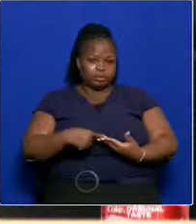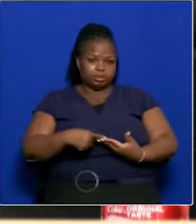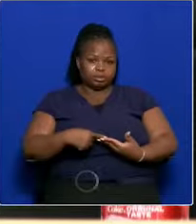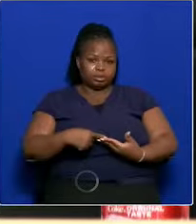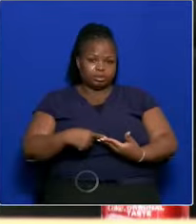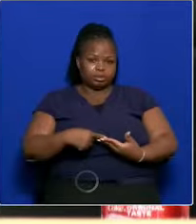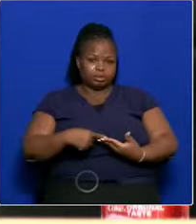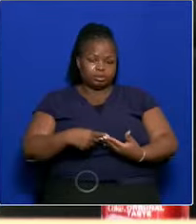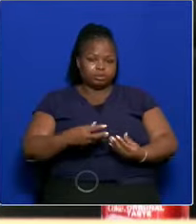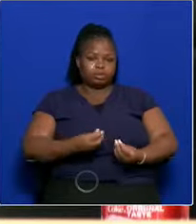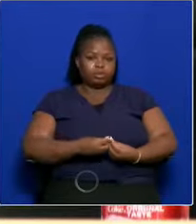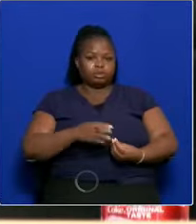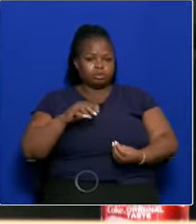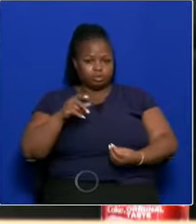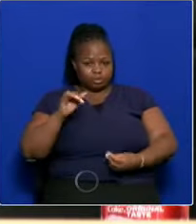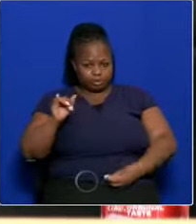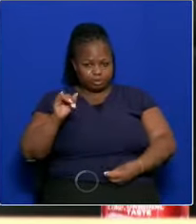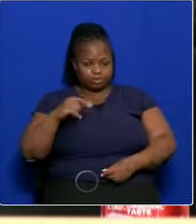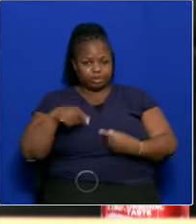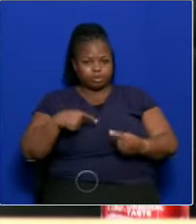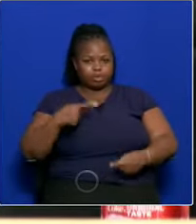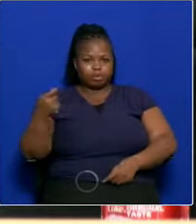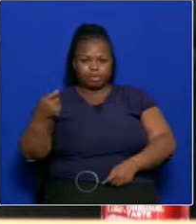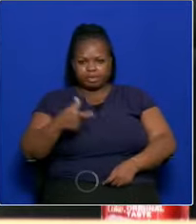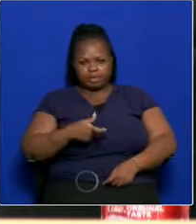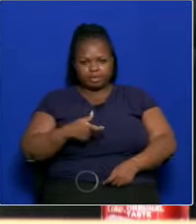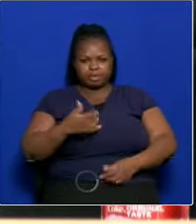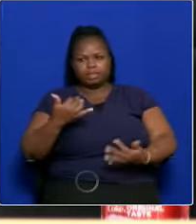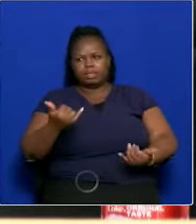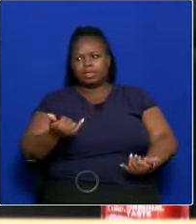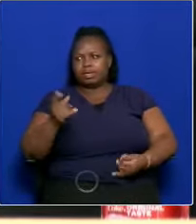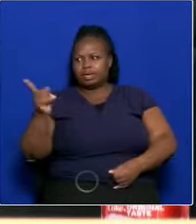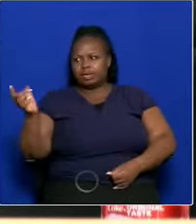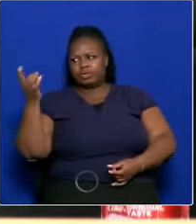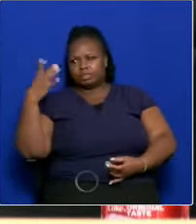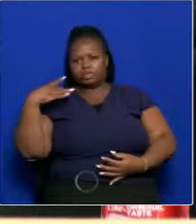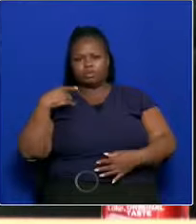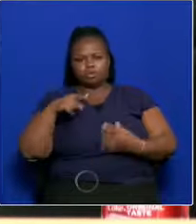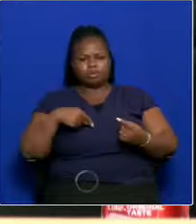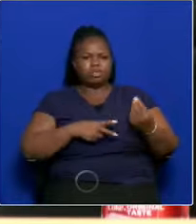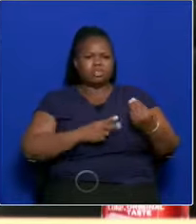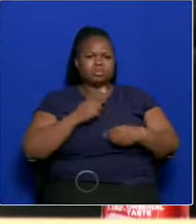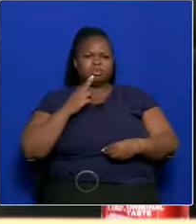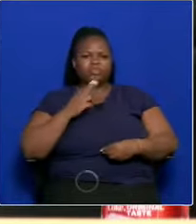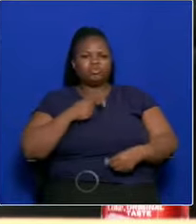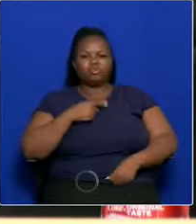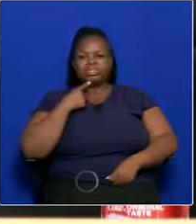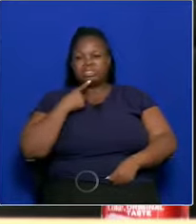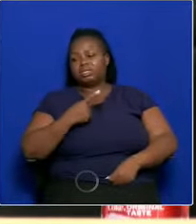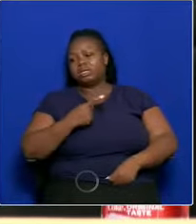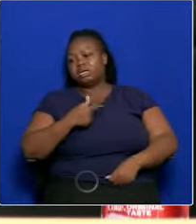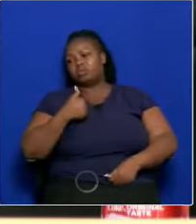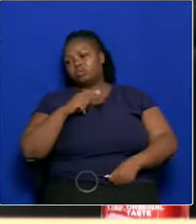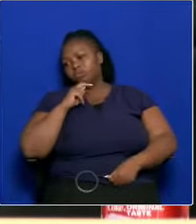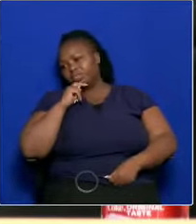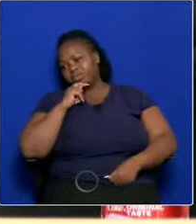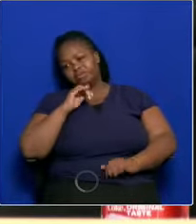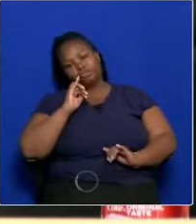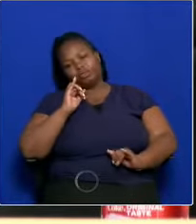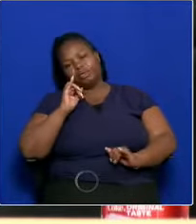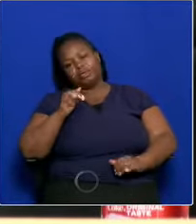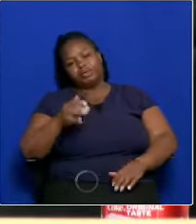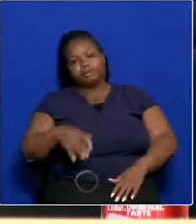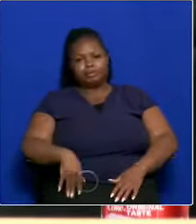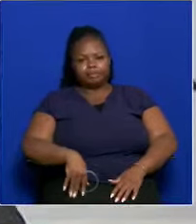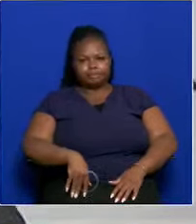Nkosi related to payments, now Nkosi is telling you about the termination. Your response is, good morning, it's too bad. What's too